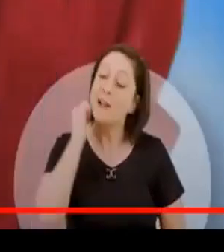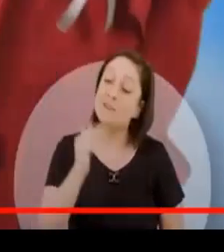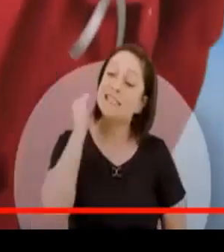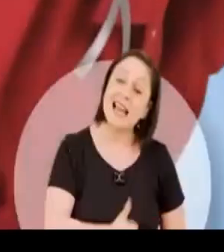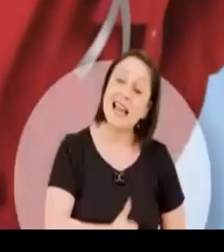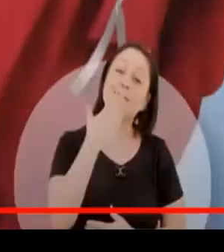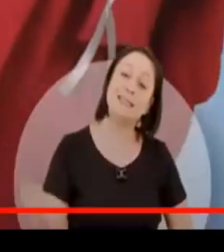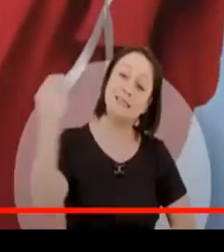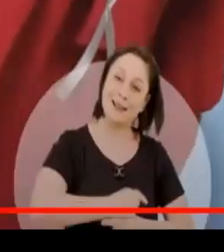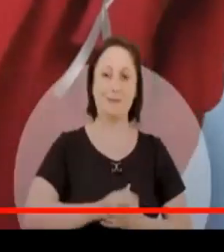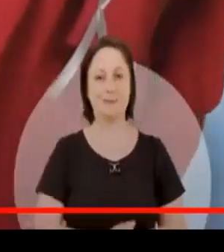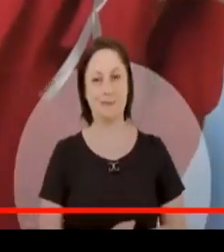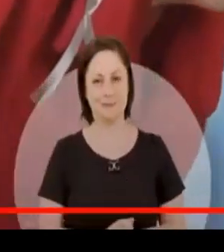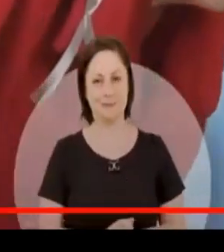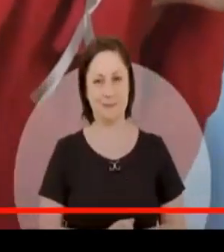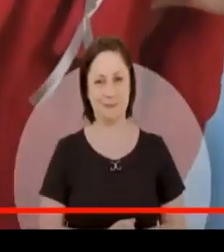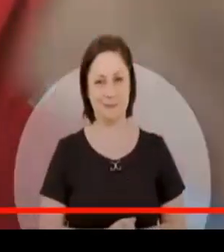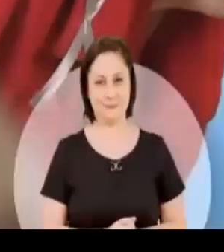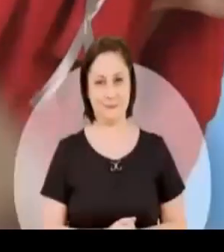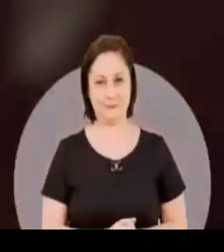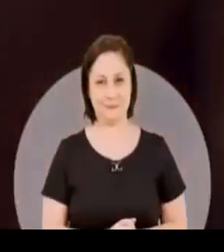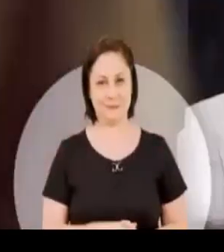Every day is Diabetes Day.